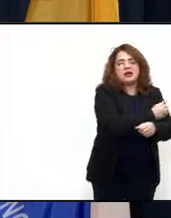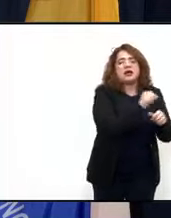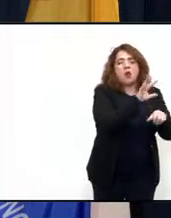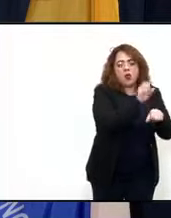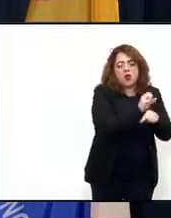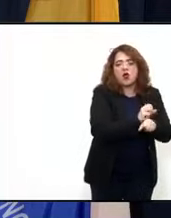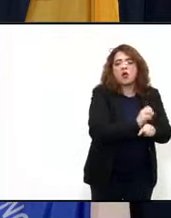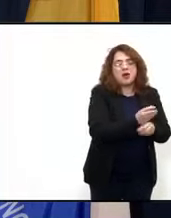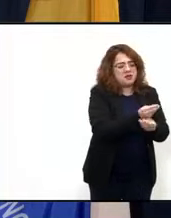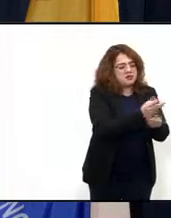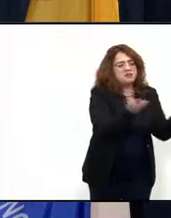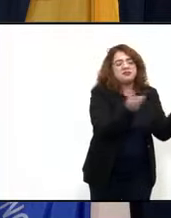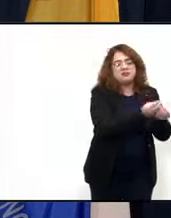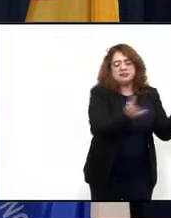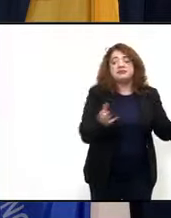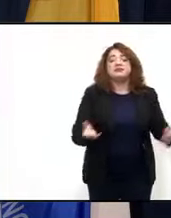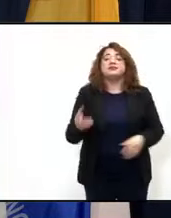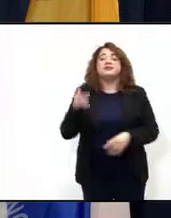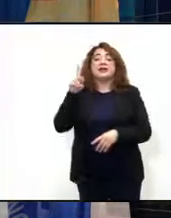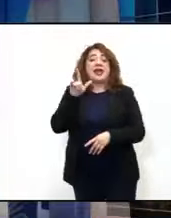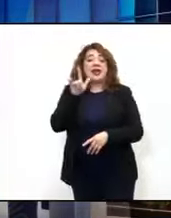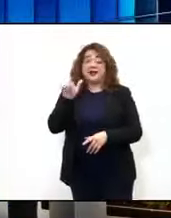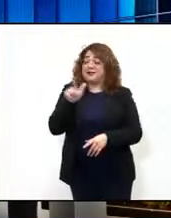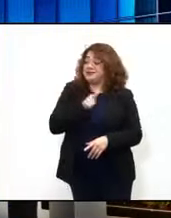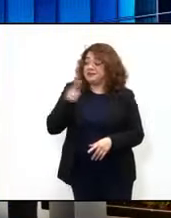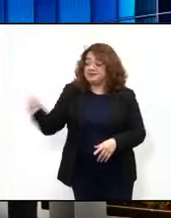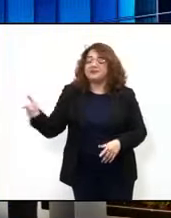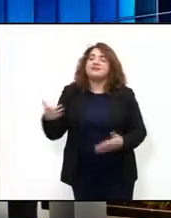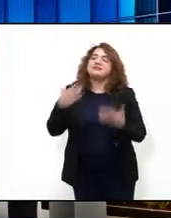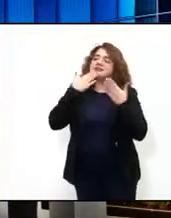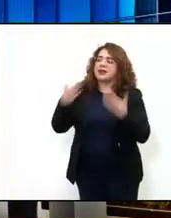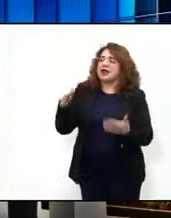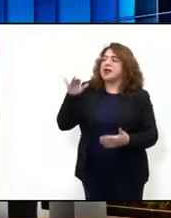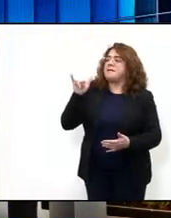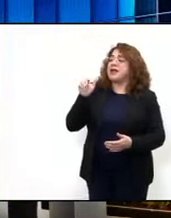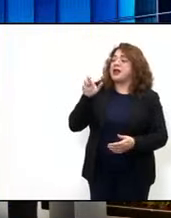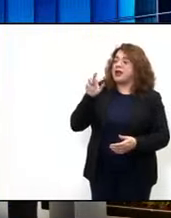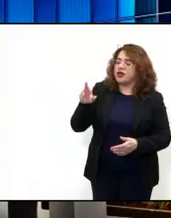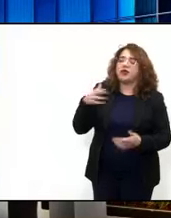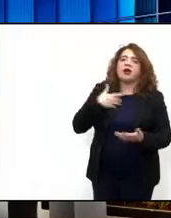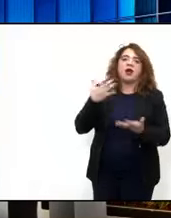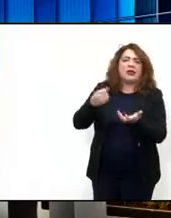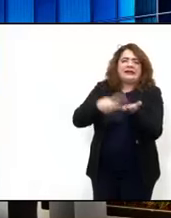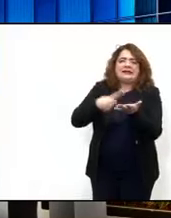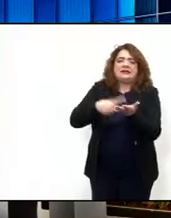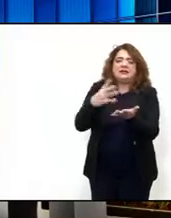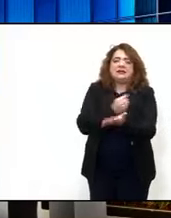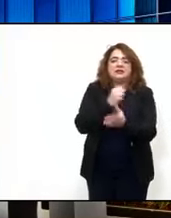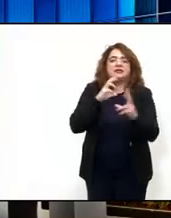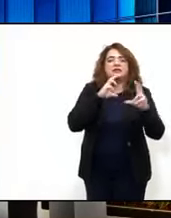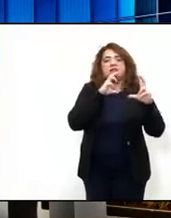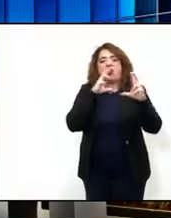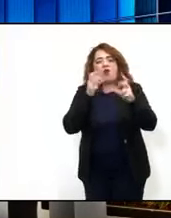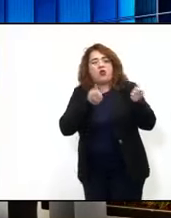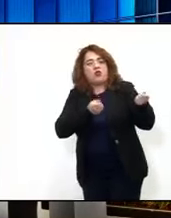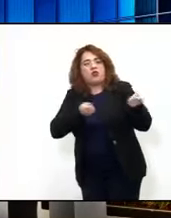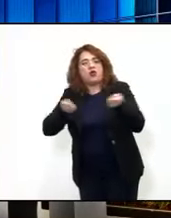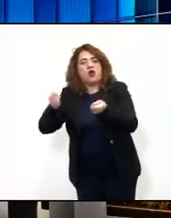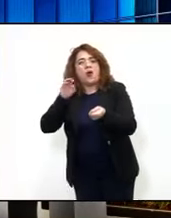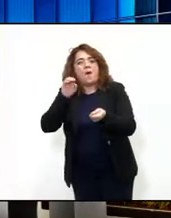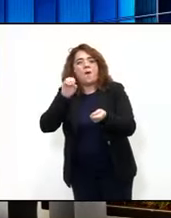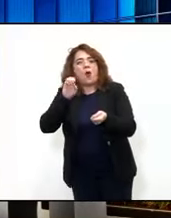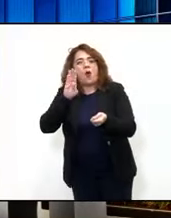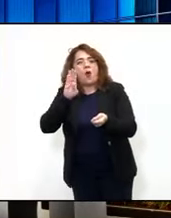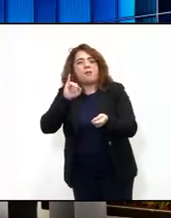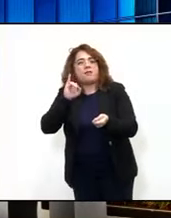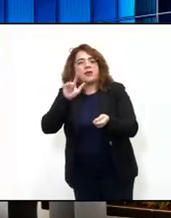Thank you, Mayor, and good afternoon, everybody. I just wanted to follow up a little bit on the mobile clinics. So our intention is to be providing